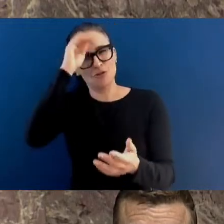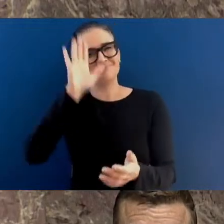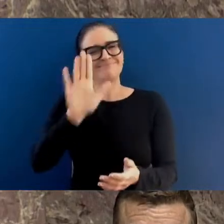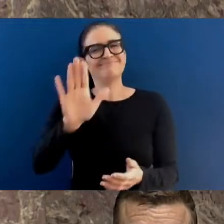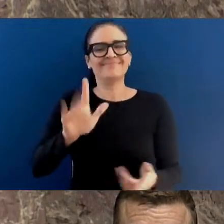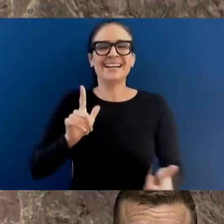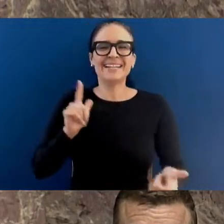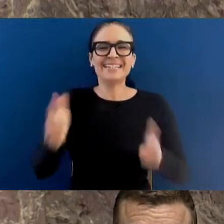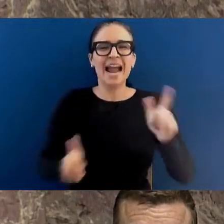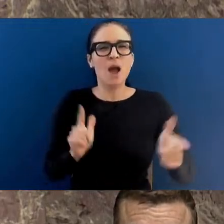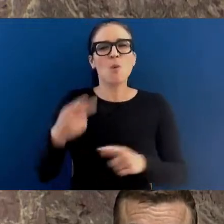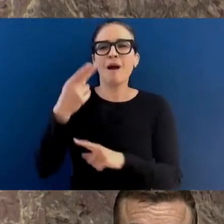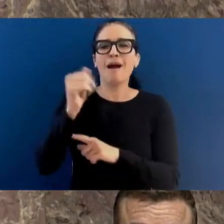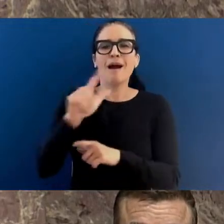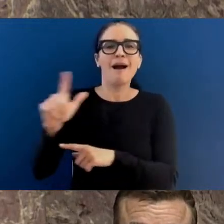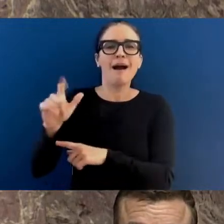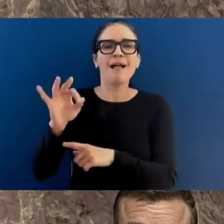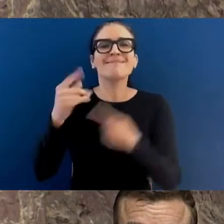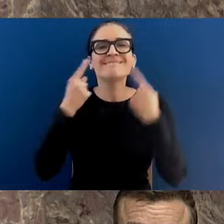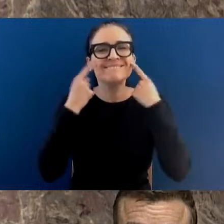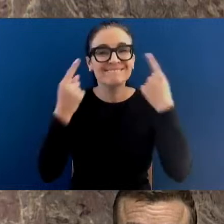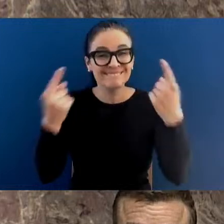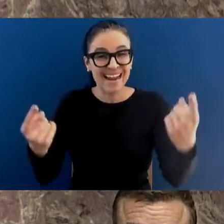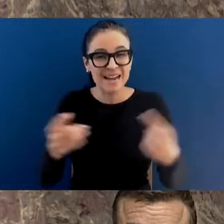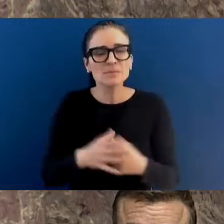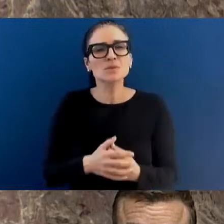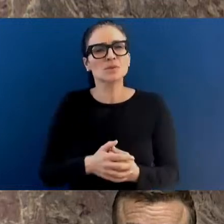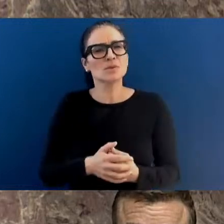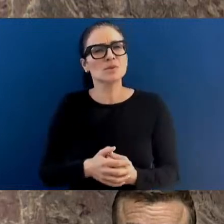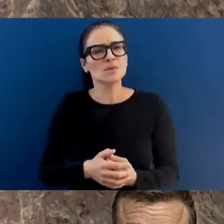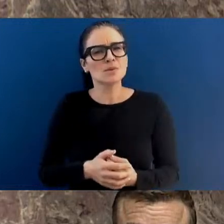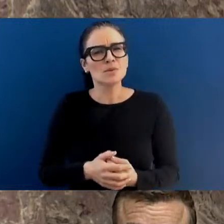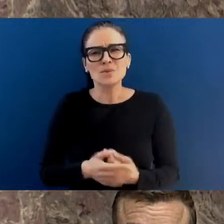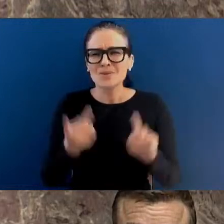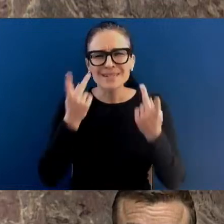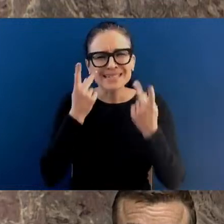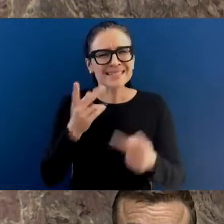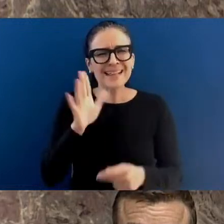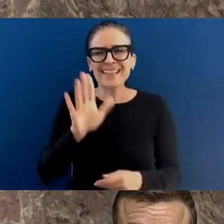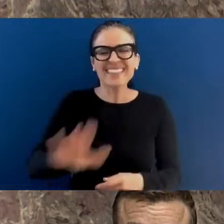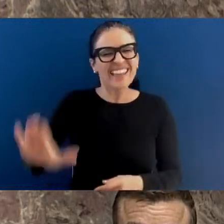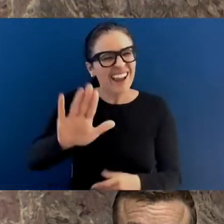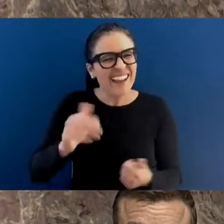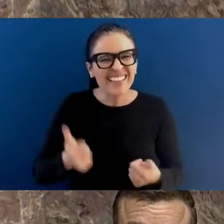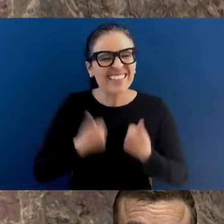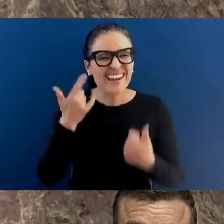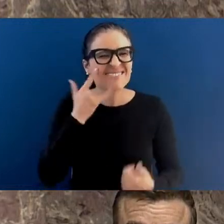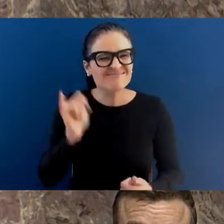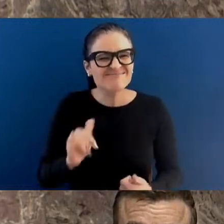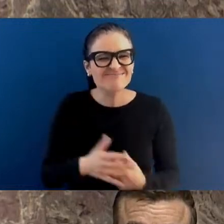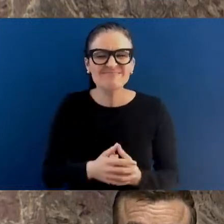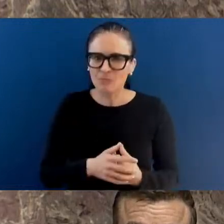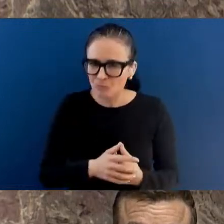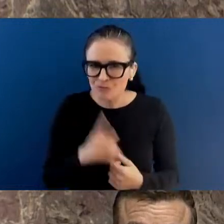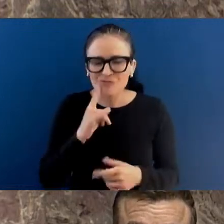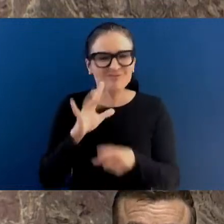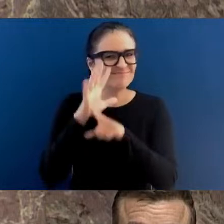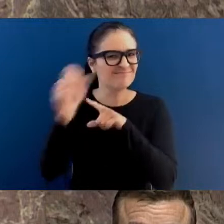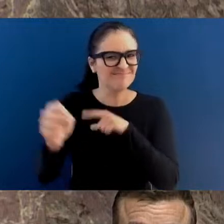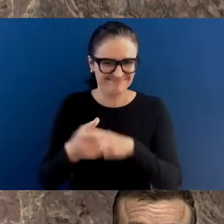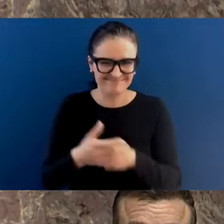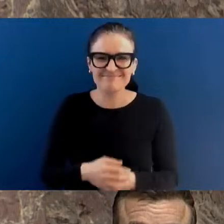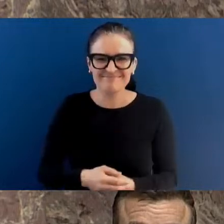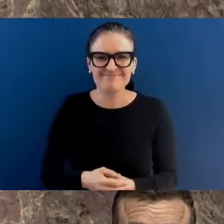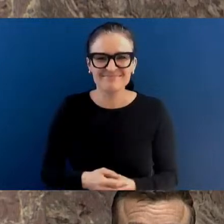overcome, and the joy that they have found in their lives will forever be a part of our lives. It is an amazing time